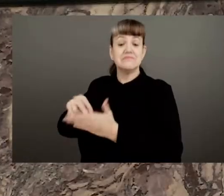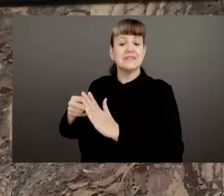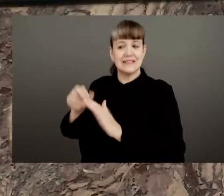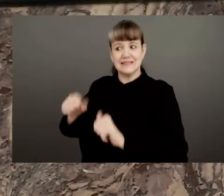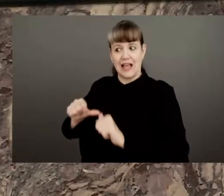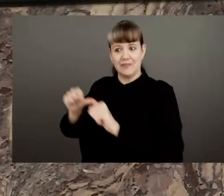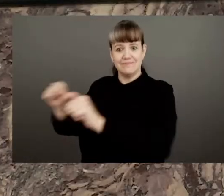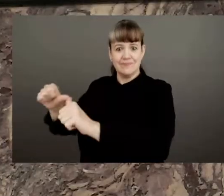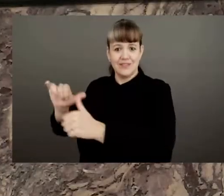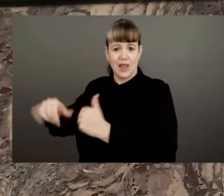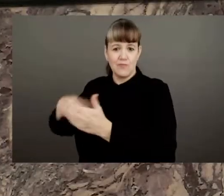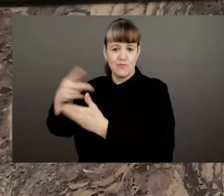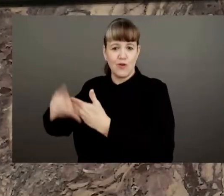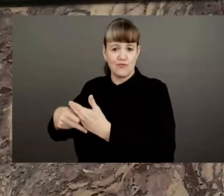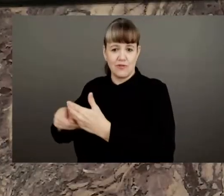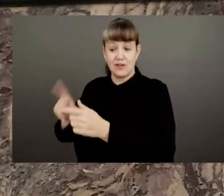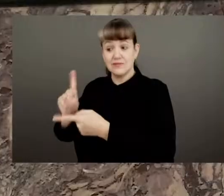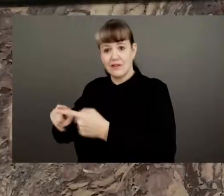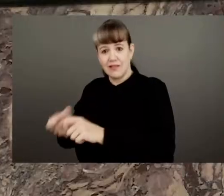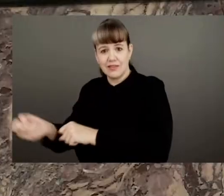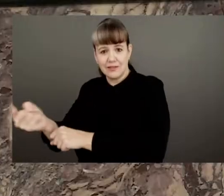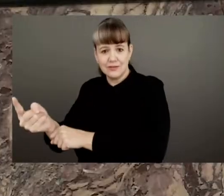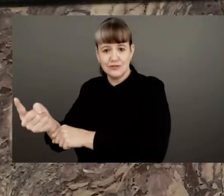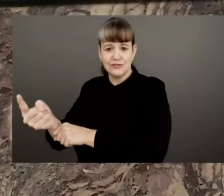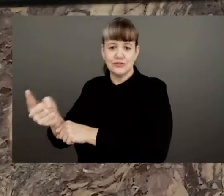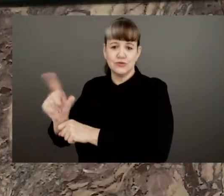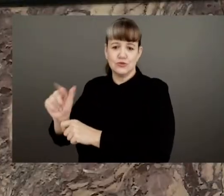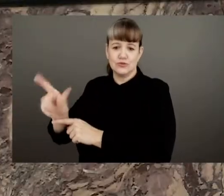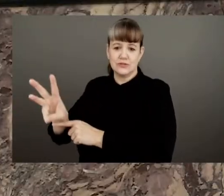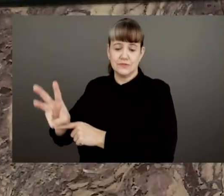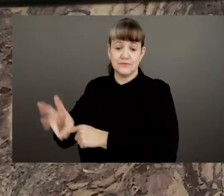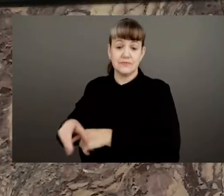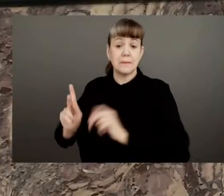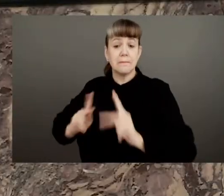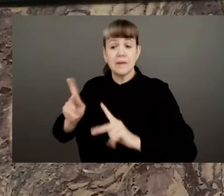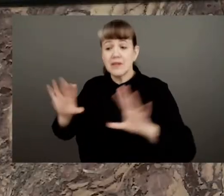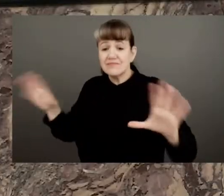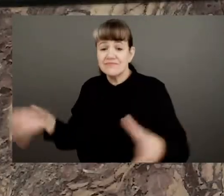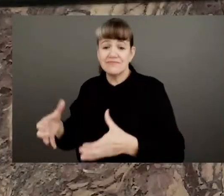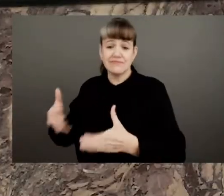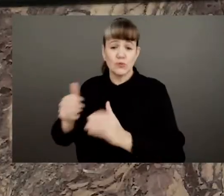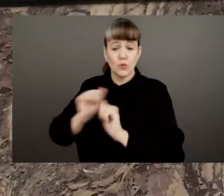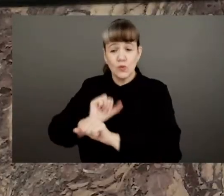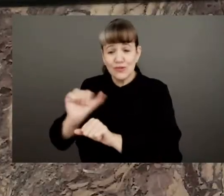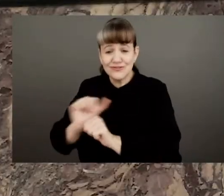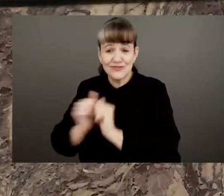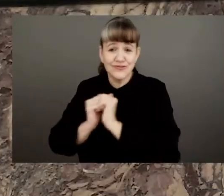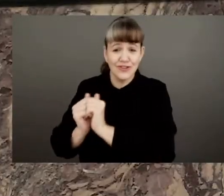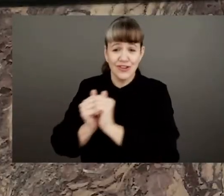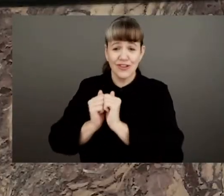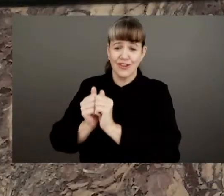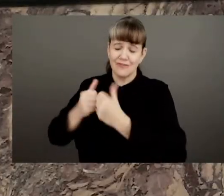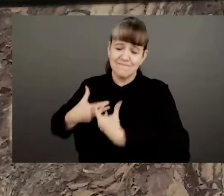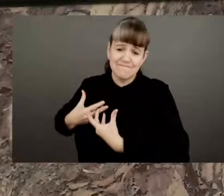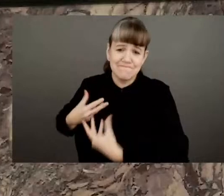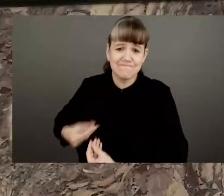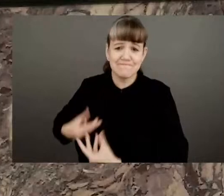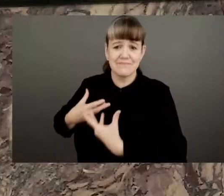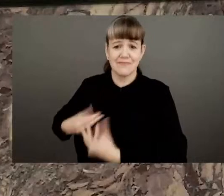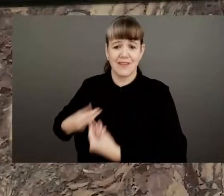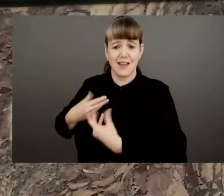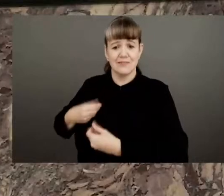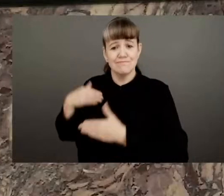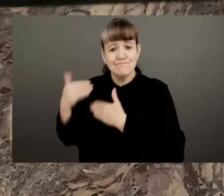come together, combining compassion, generosity, and local action to meet real community needs. To